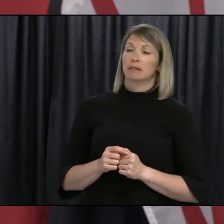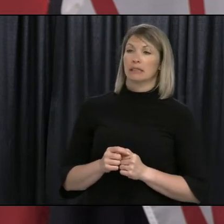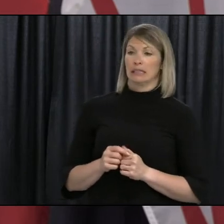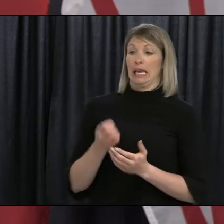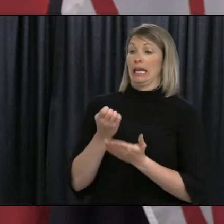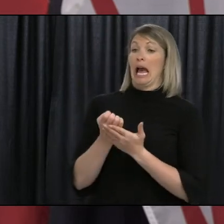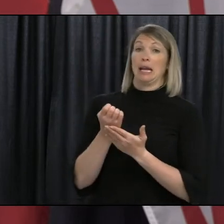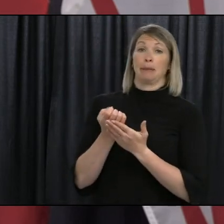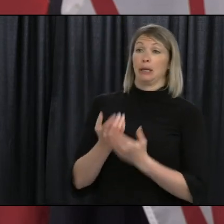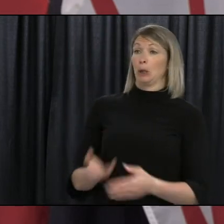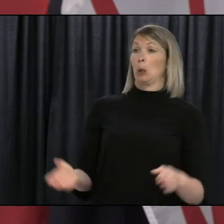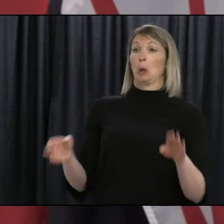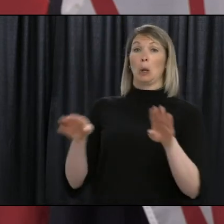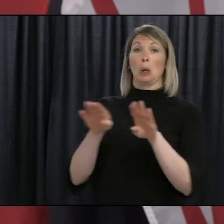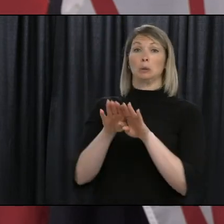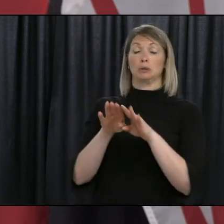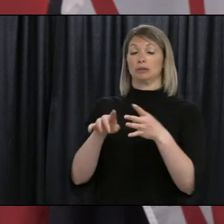that